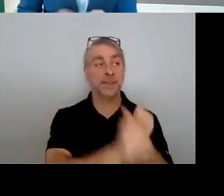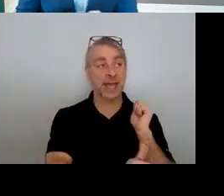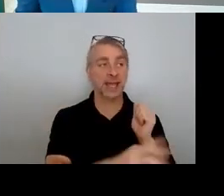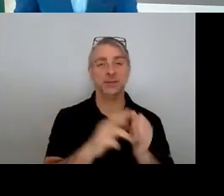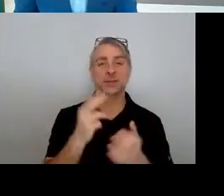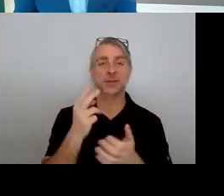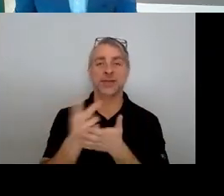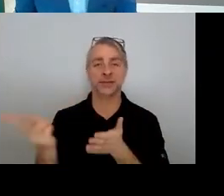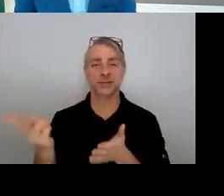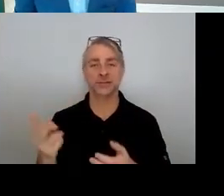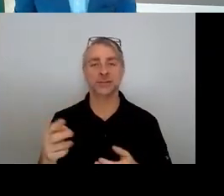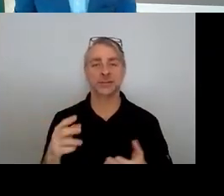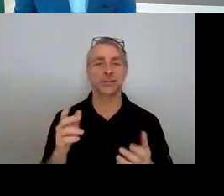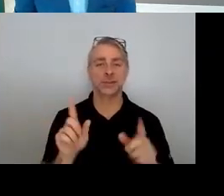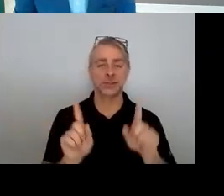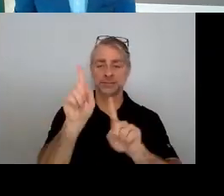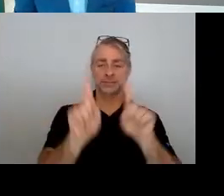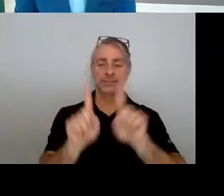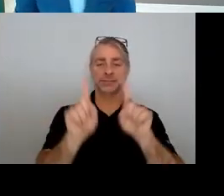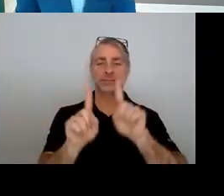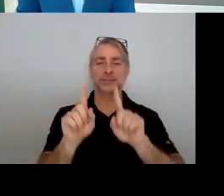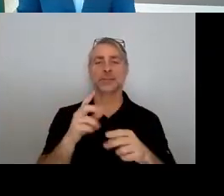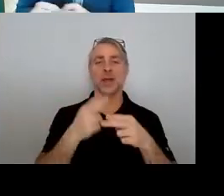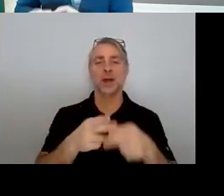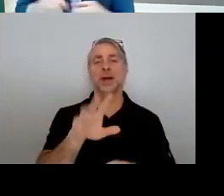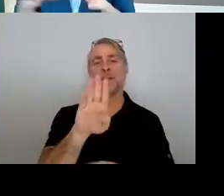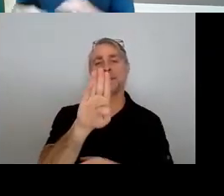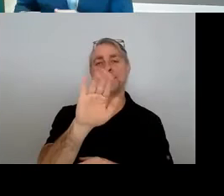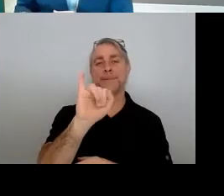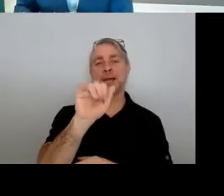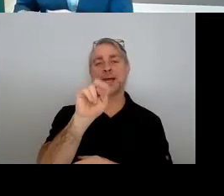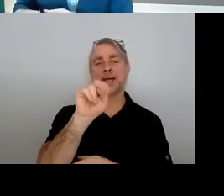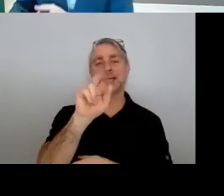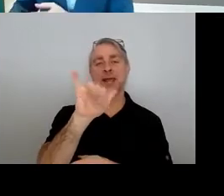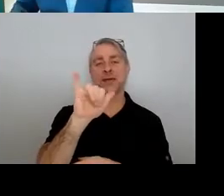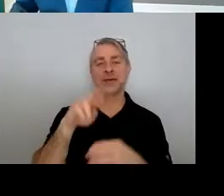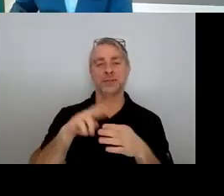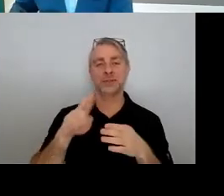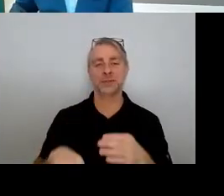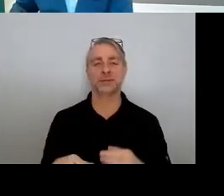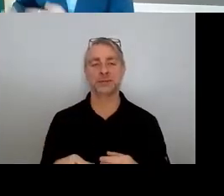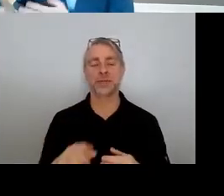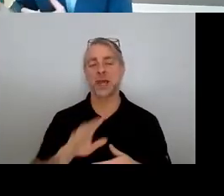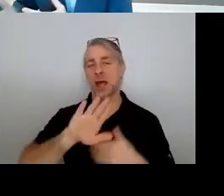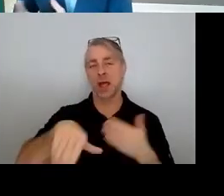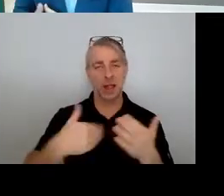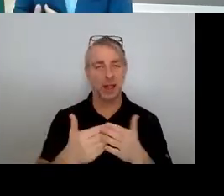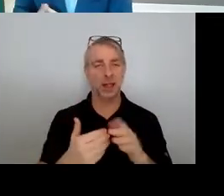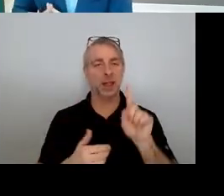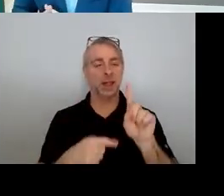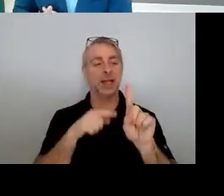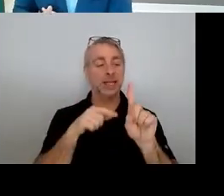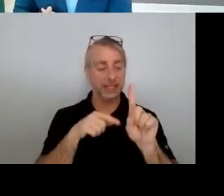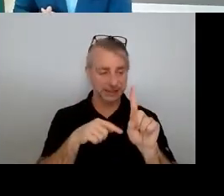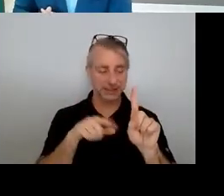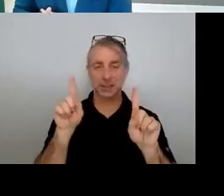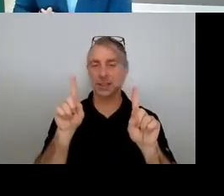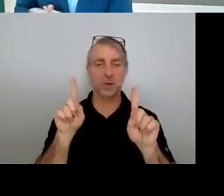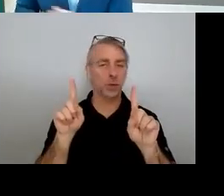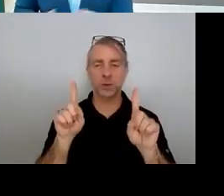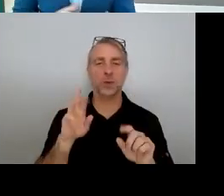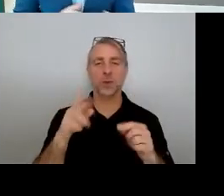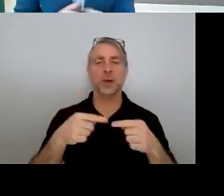That's the key to this odds ratio family, is that all of the outcomes are binary or